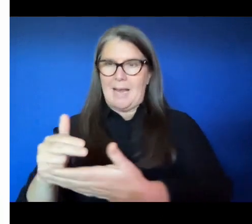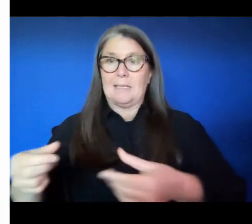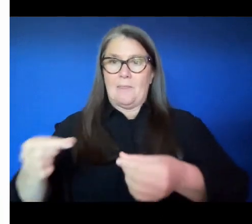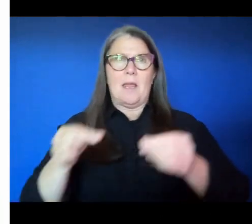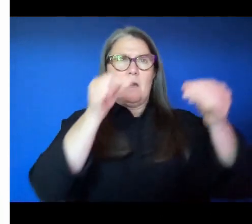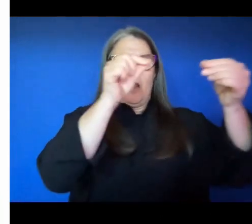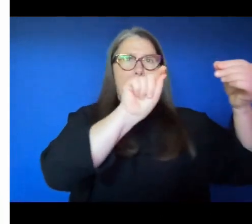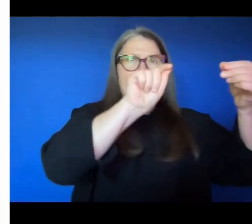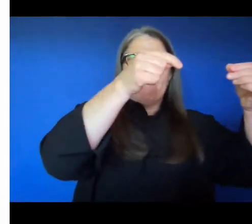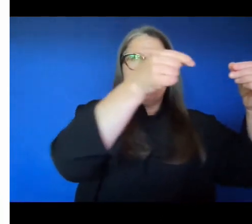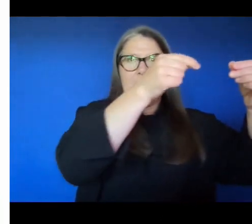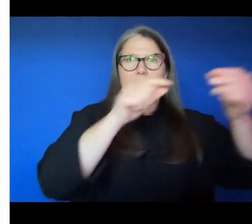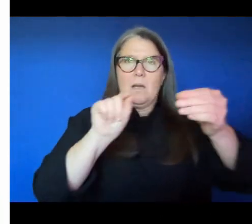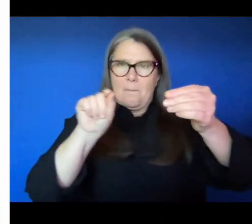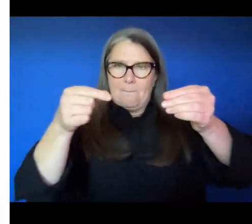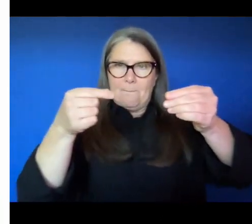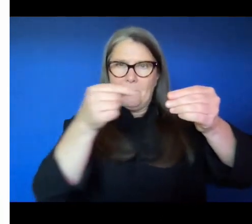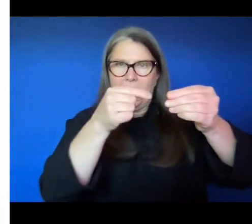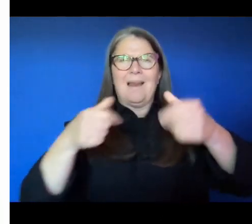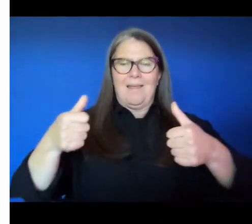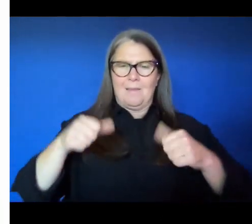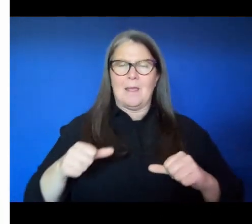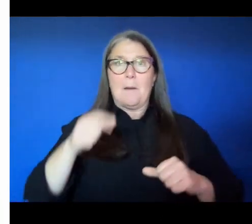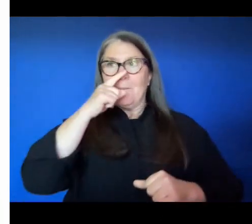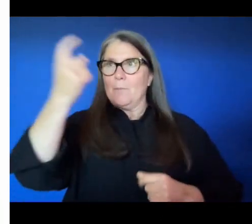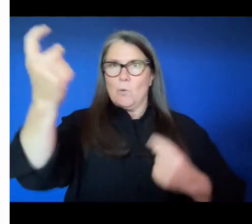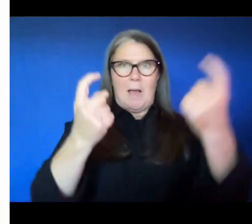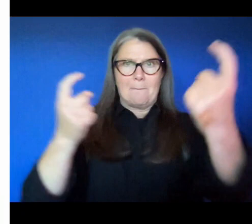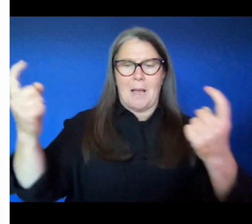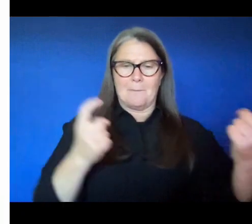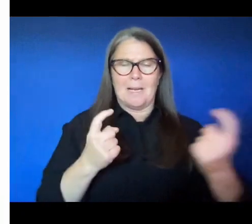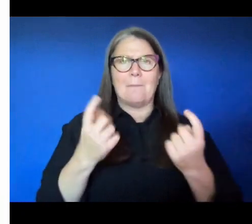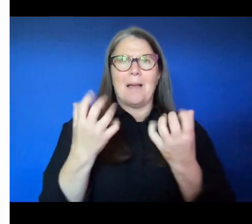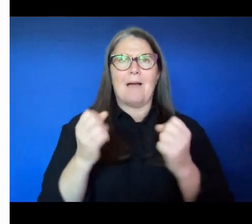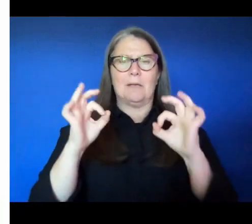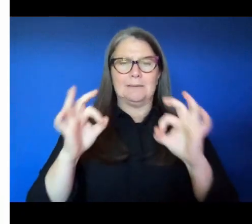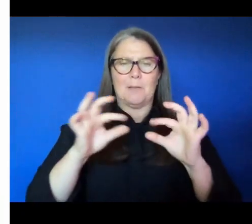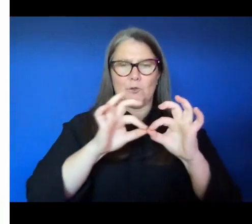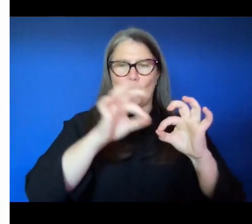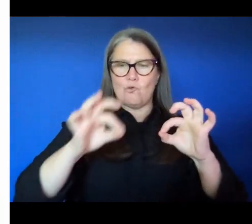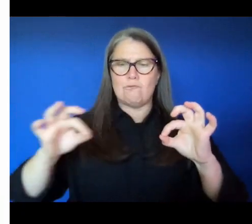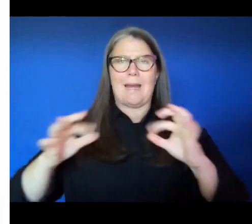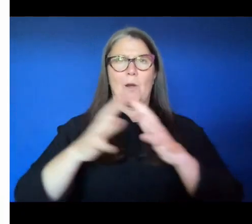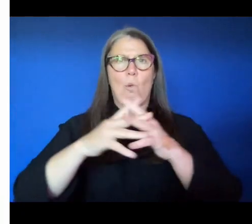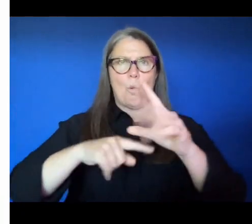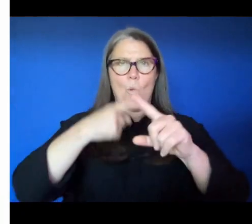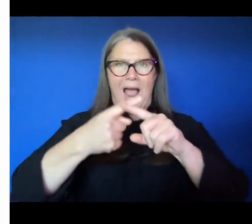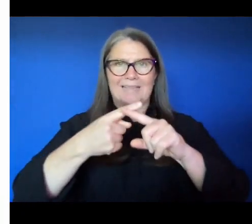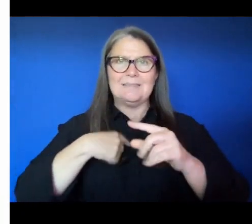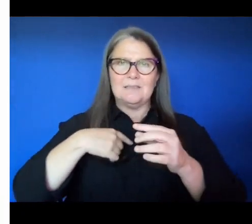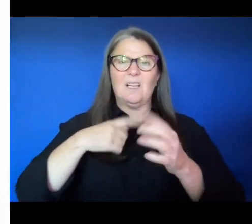stitched with linen thread, waxed linen thread, and you can see the threads hanging down too. And I